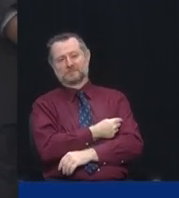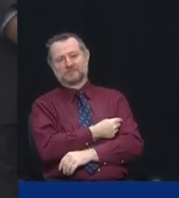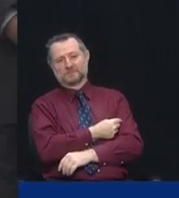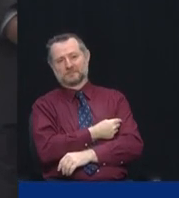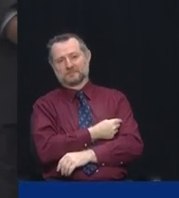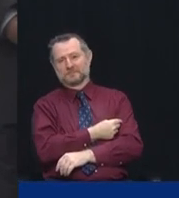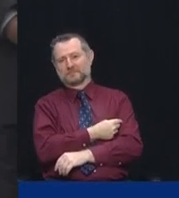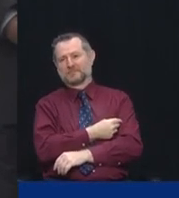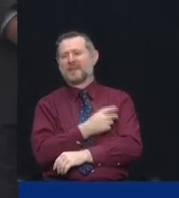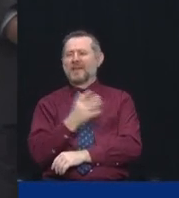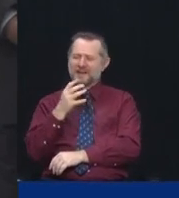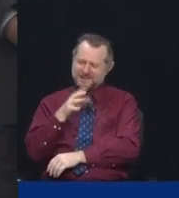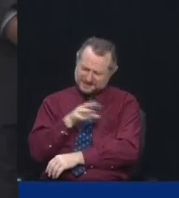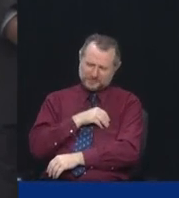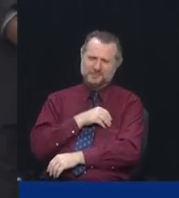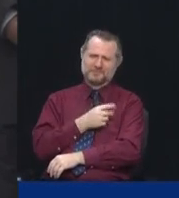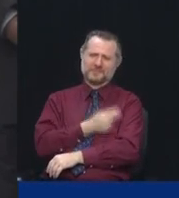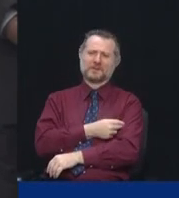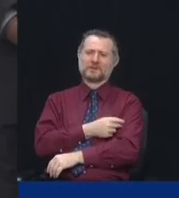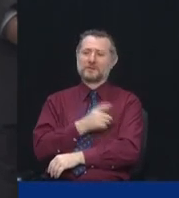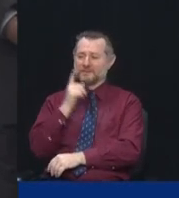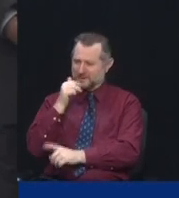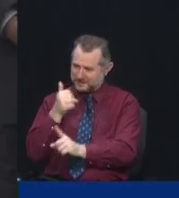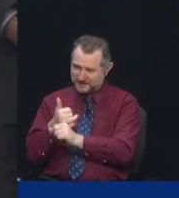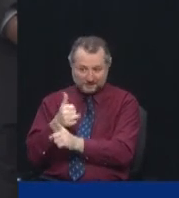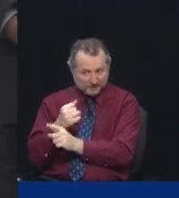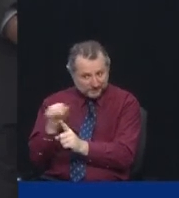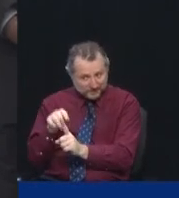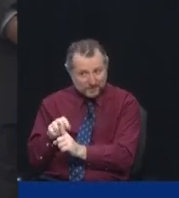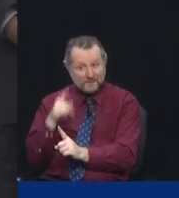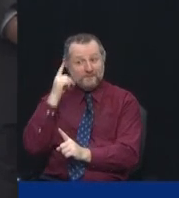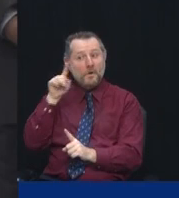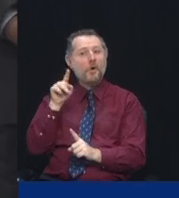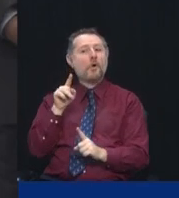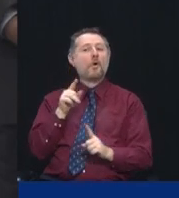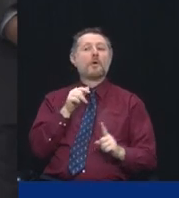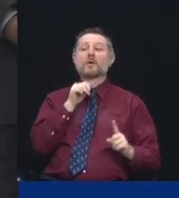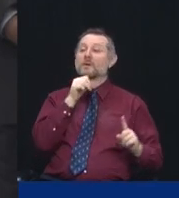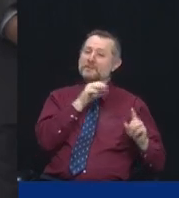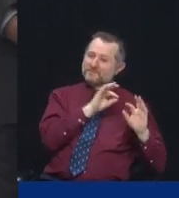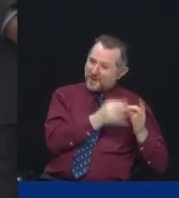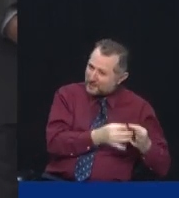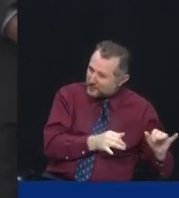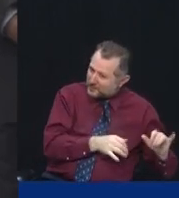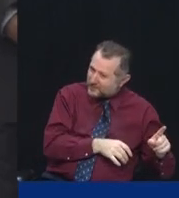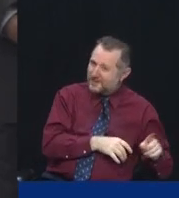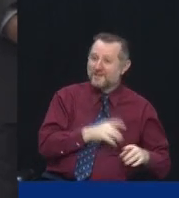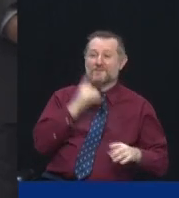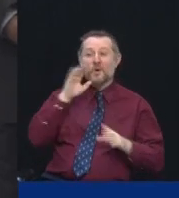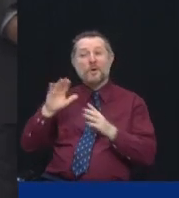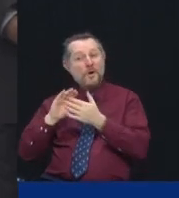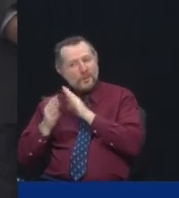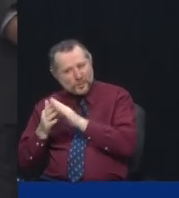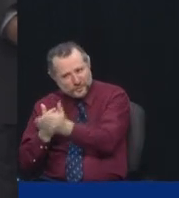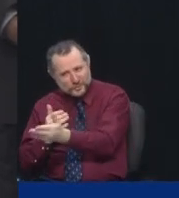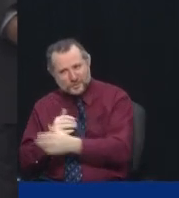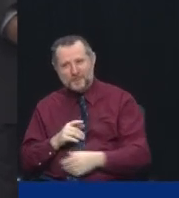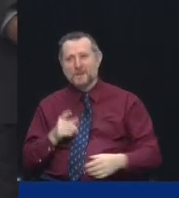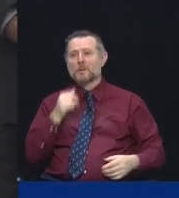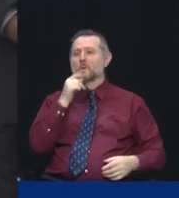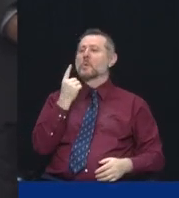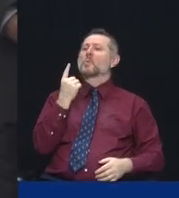for yourself, for your family, for your community. It could be the one of the most important